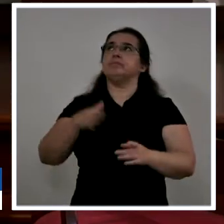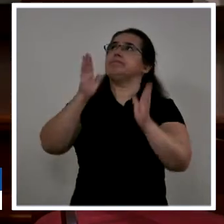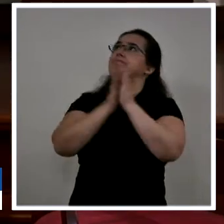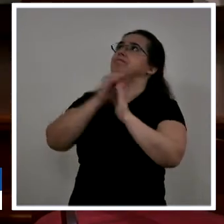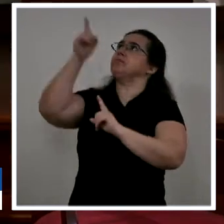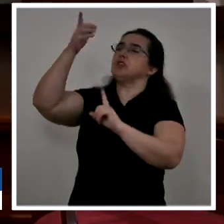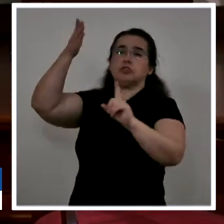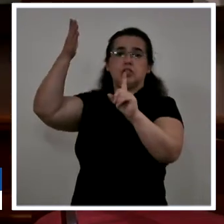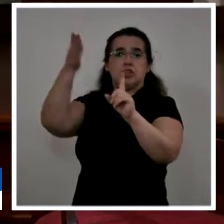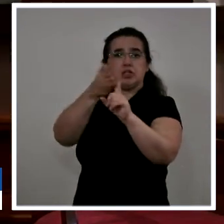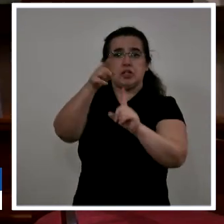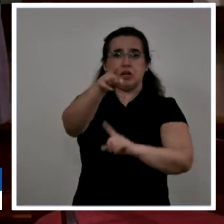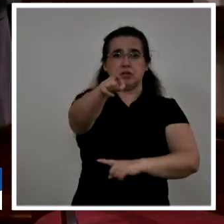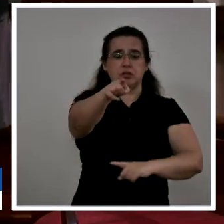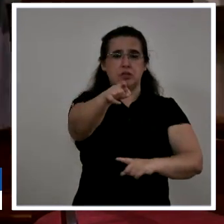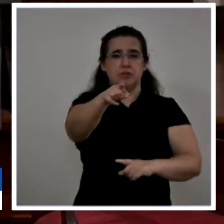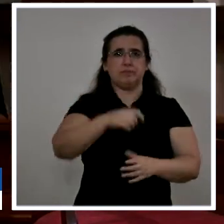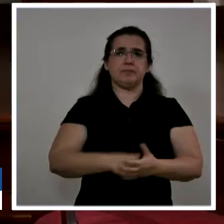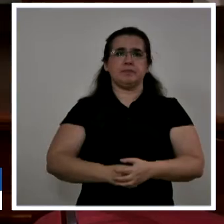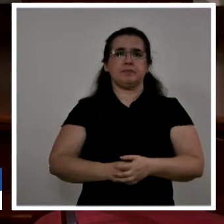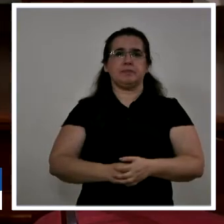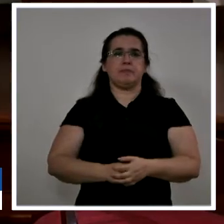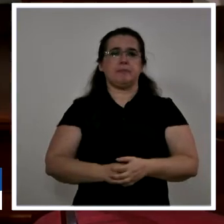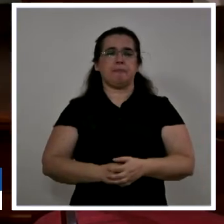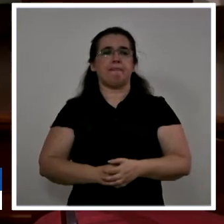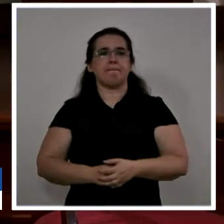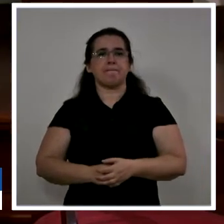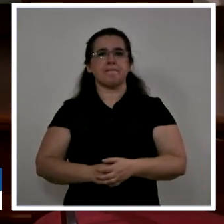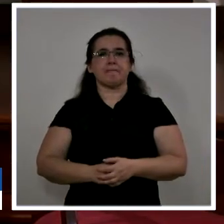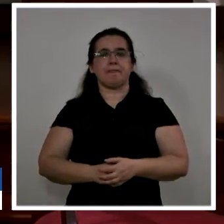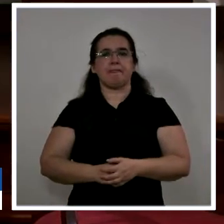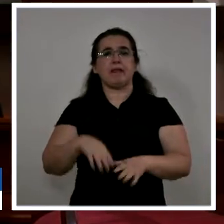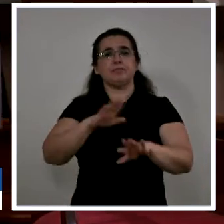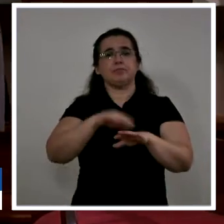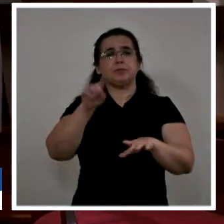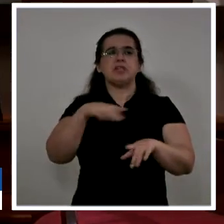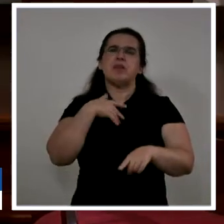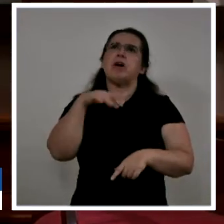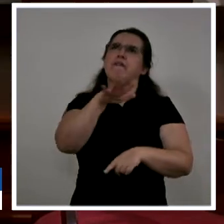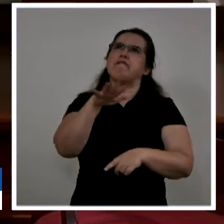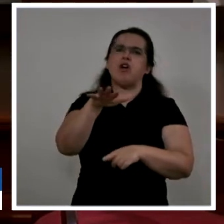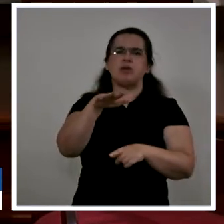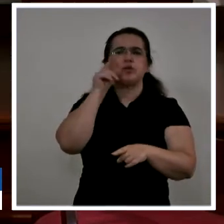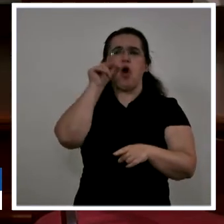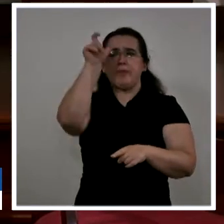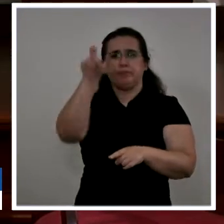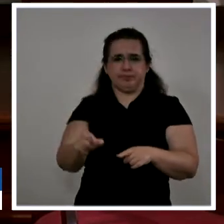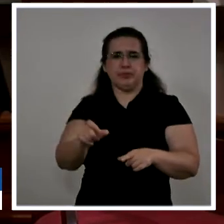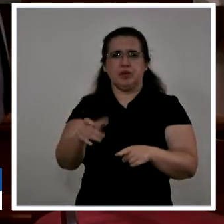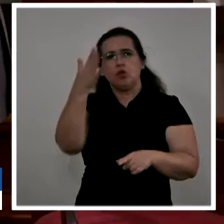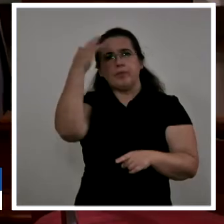vai-vos pedir contas por isso. So that was his take on this verse. E portanto esta é a forma dele de entender este texto na